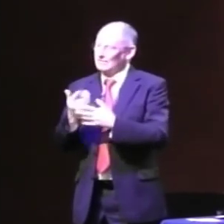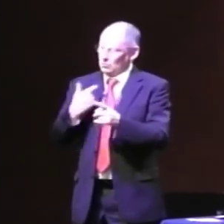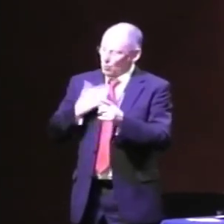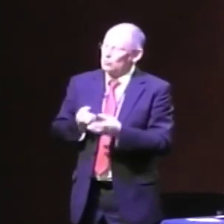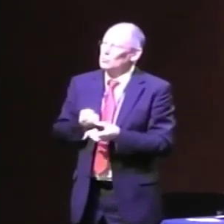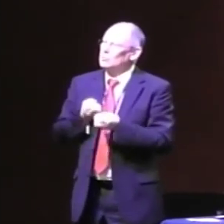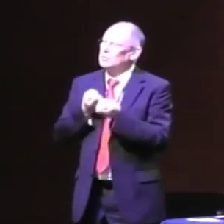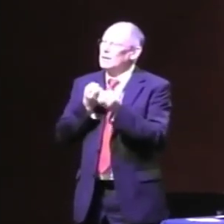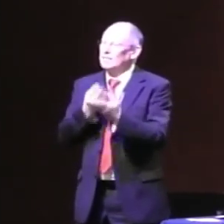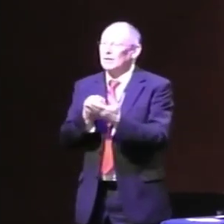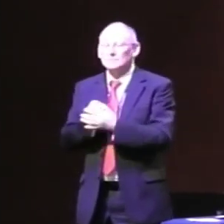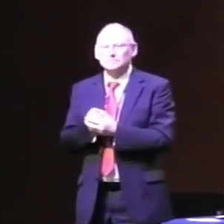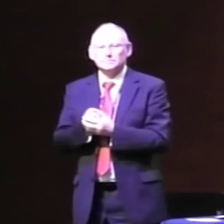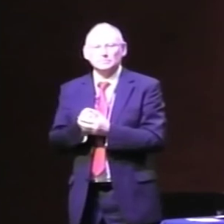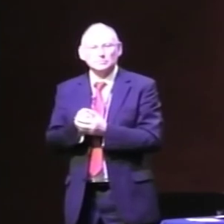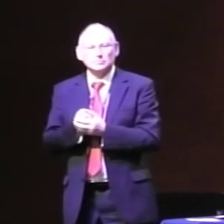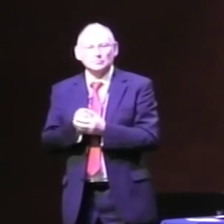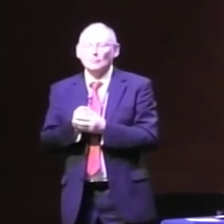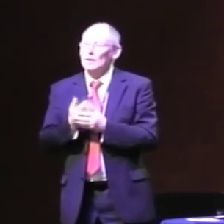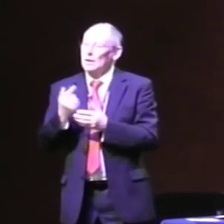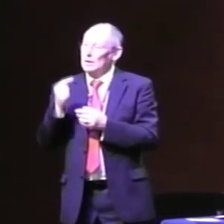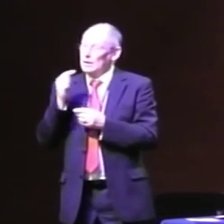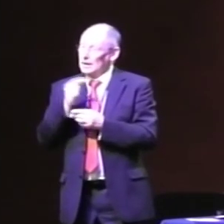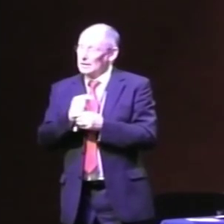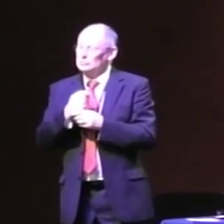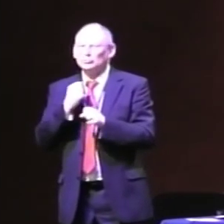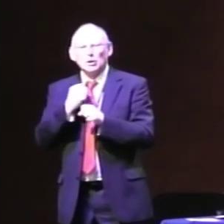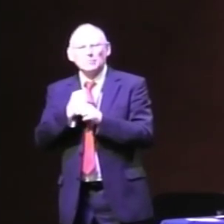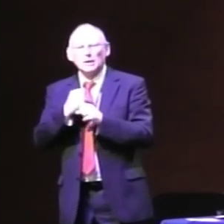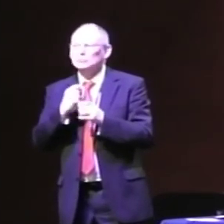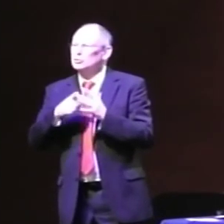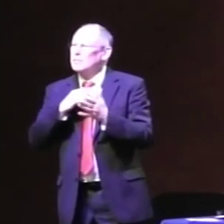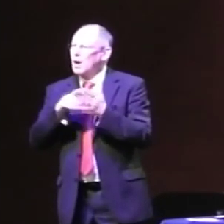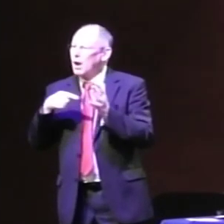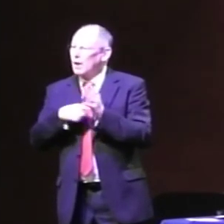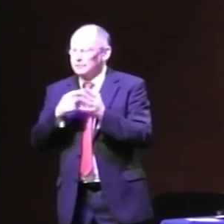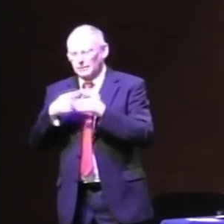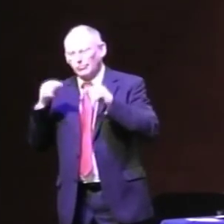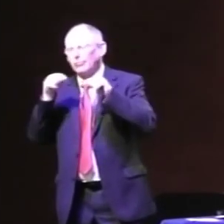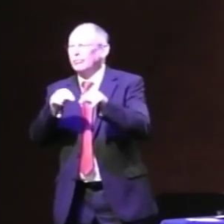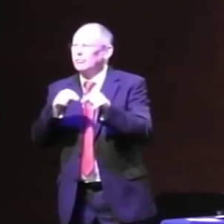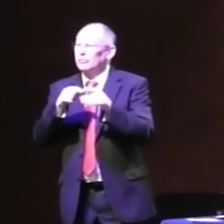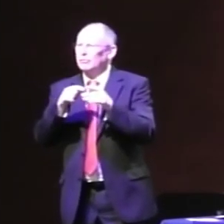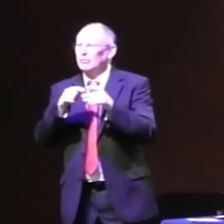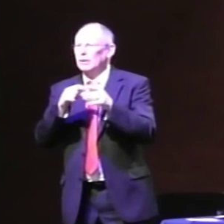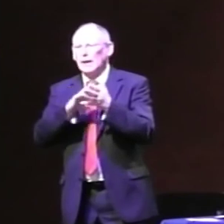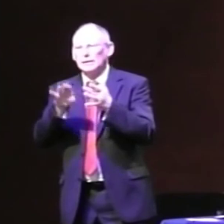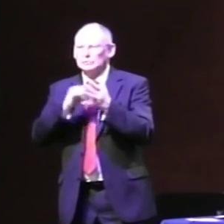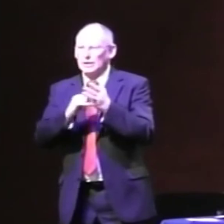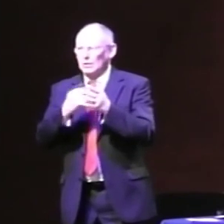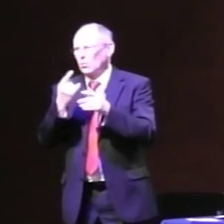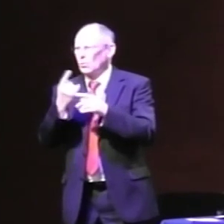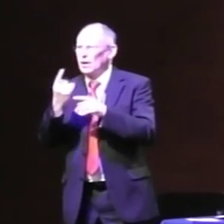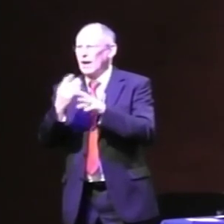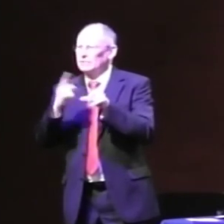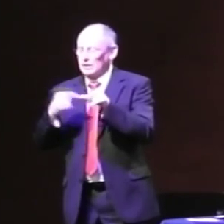deliver. Jeremy Hunt has been demonising the NHS in the media for the past year and a half, and the NHS